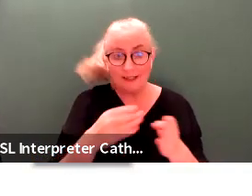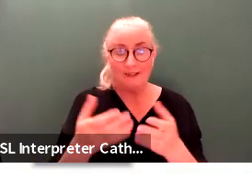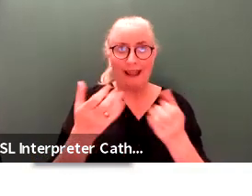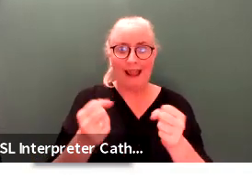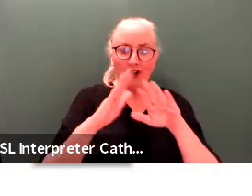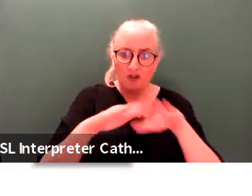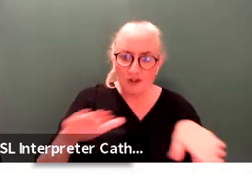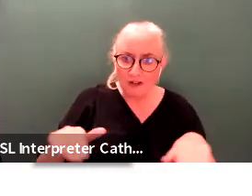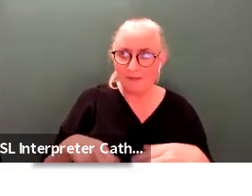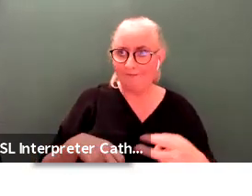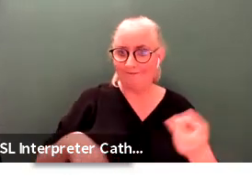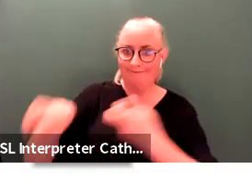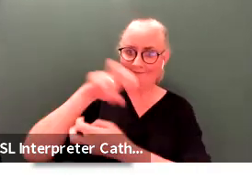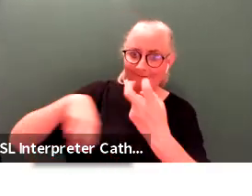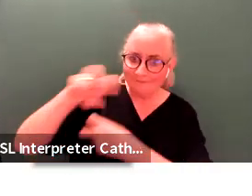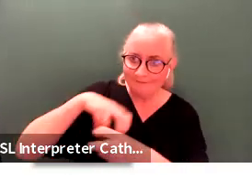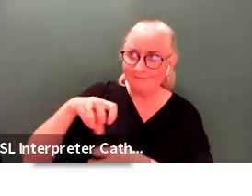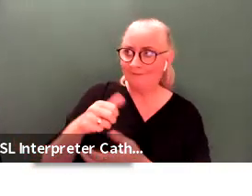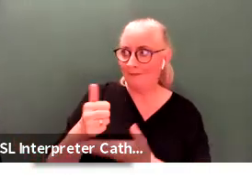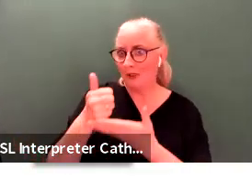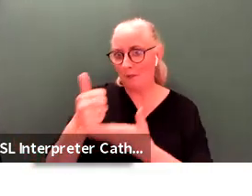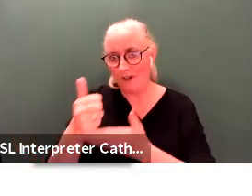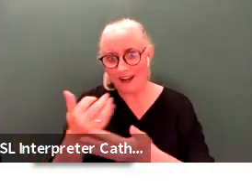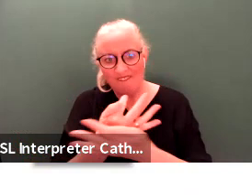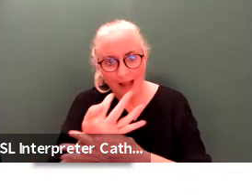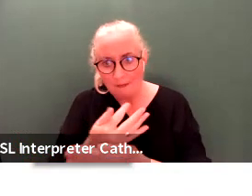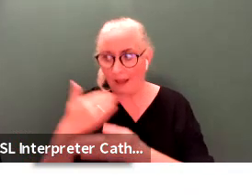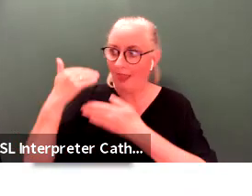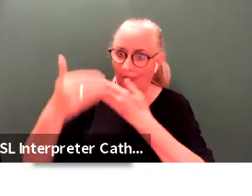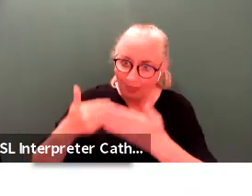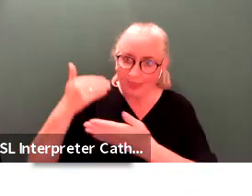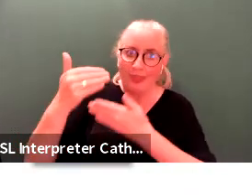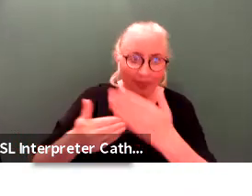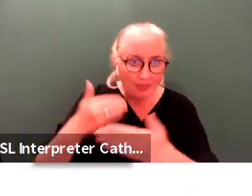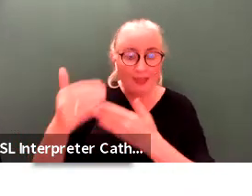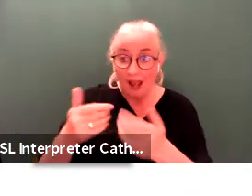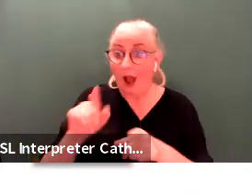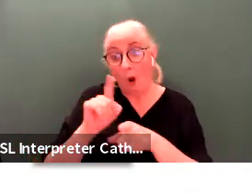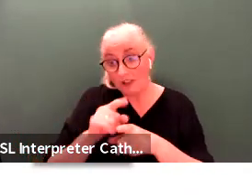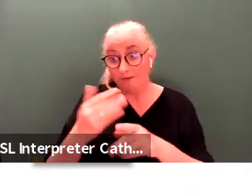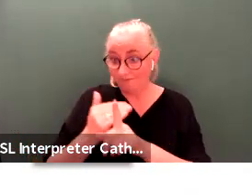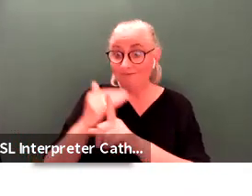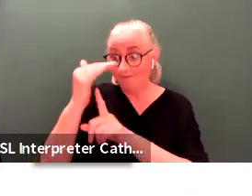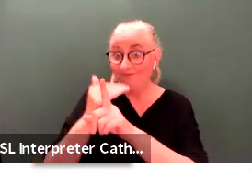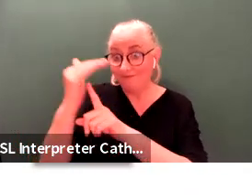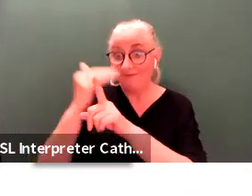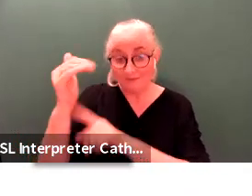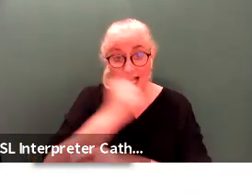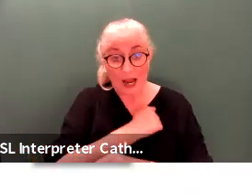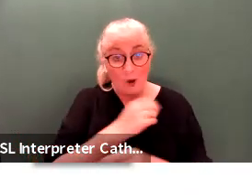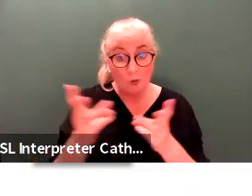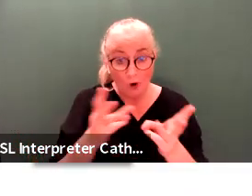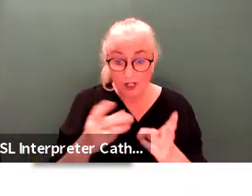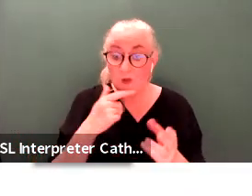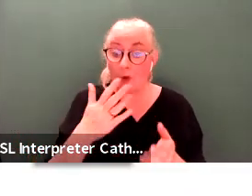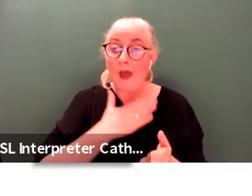children running around, supporting your family throughout the years, climbing the career ladder, you know, what I'd like you to